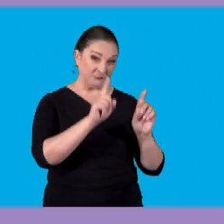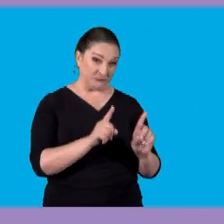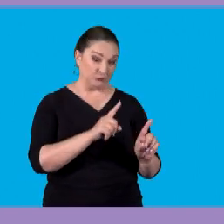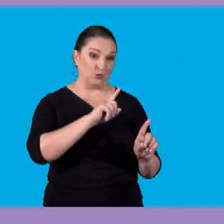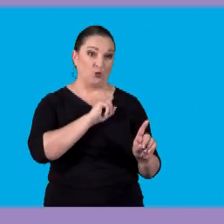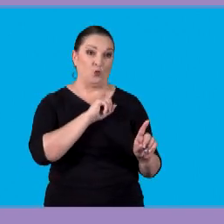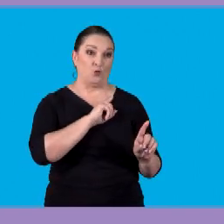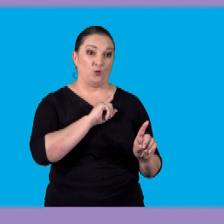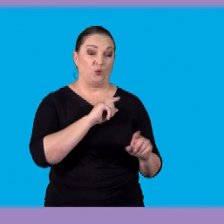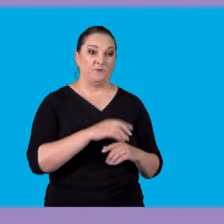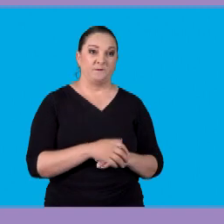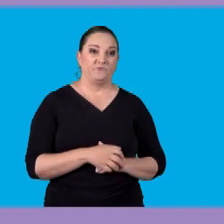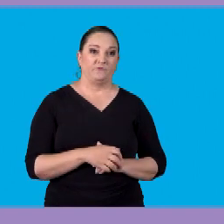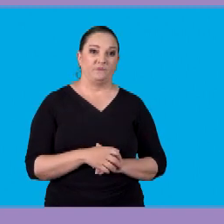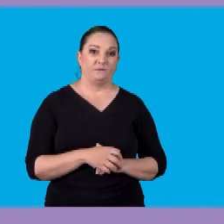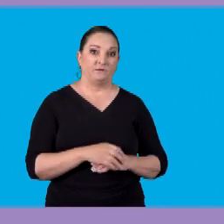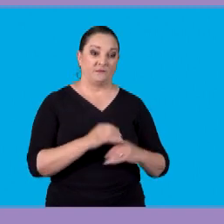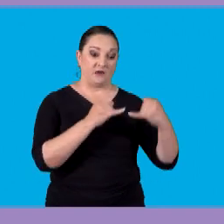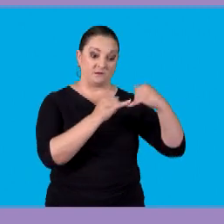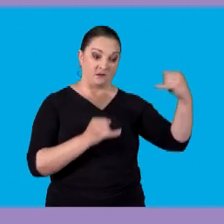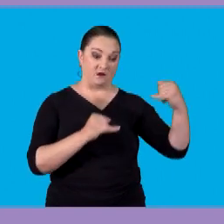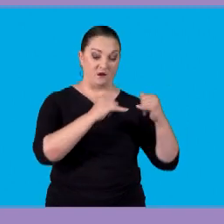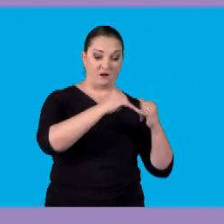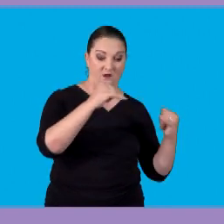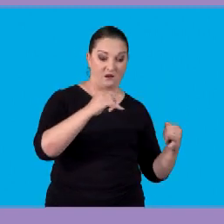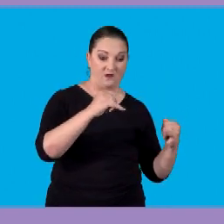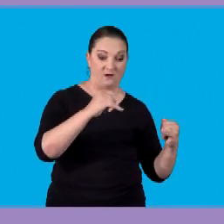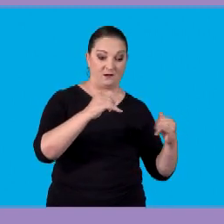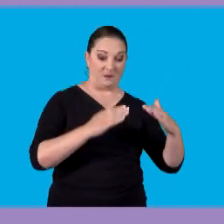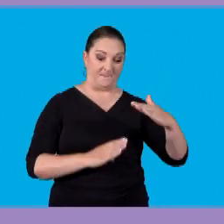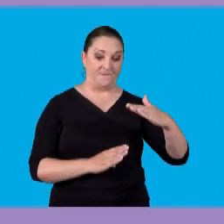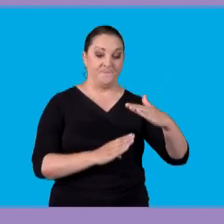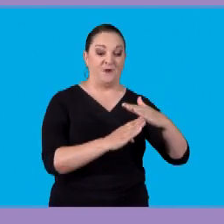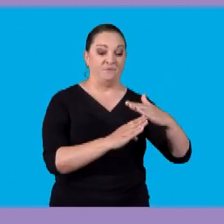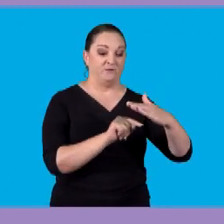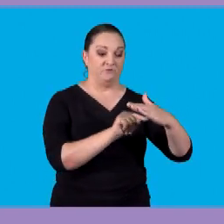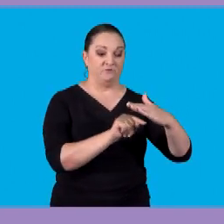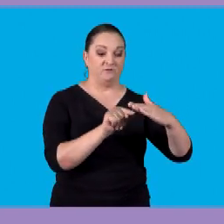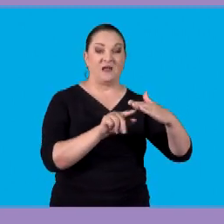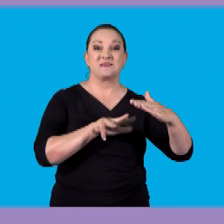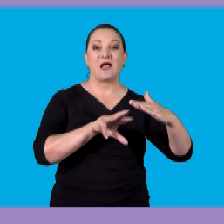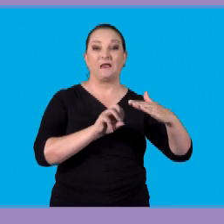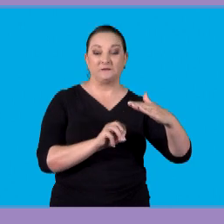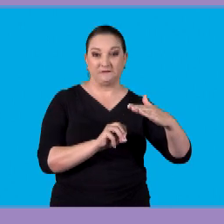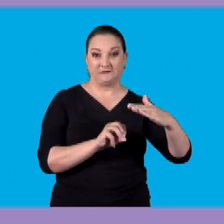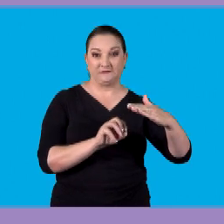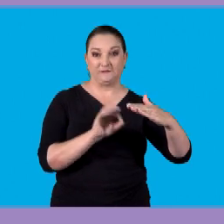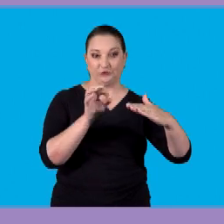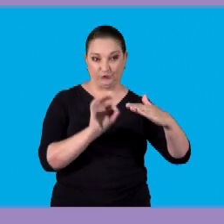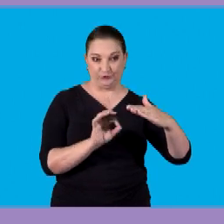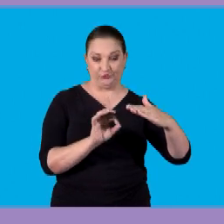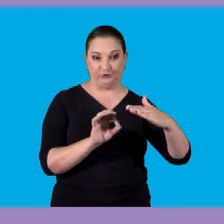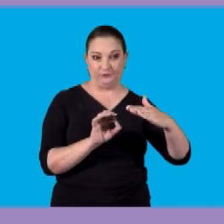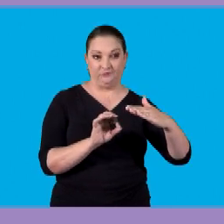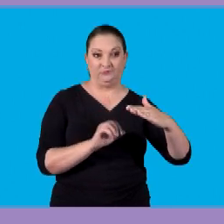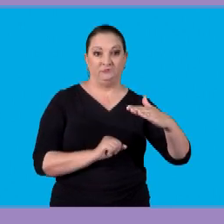rhombus special is that those diagonals, they meet at a 90 degrees. And